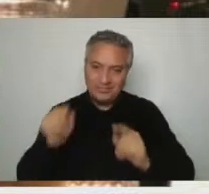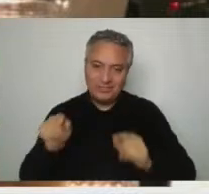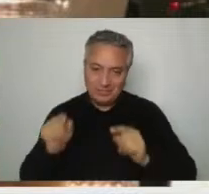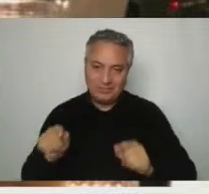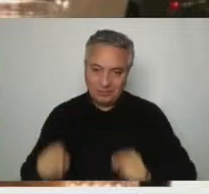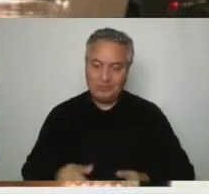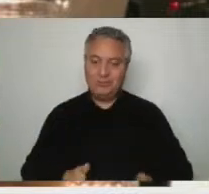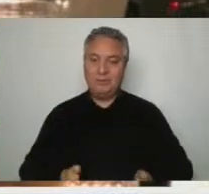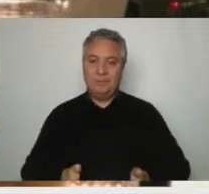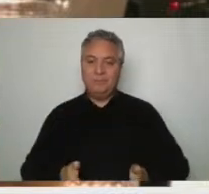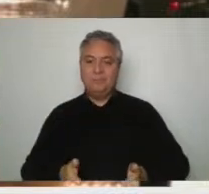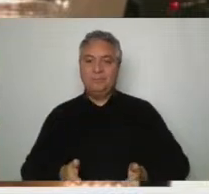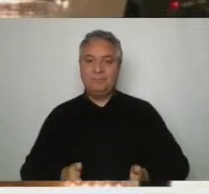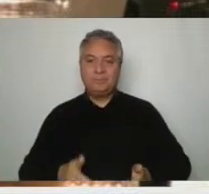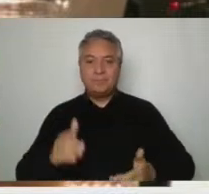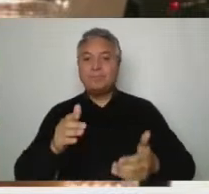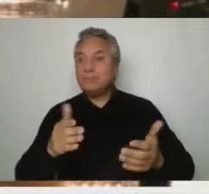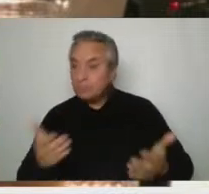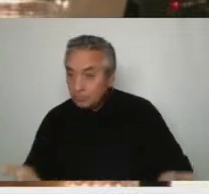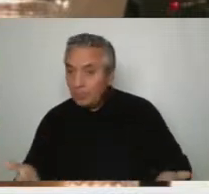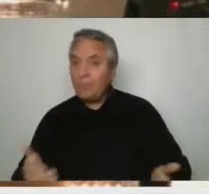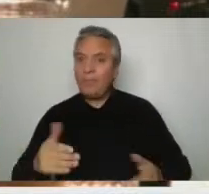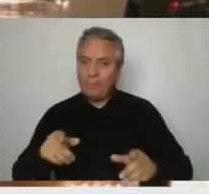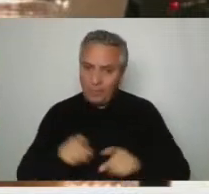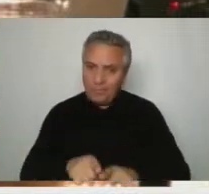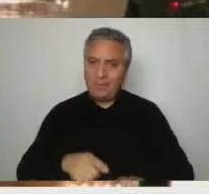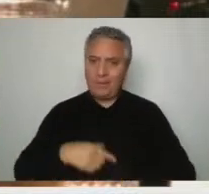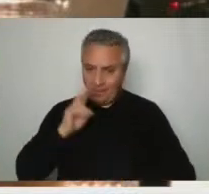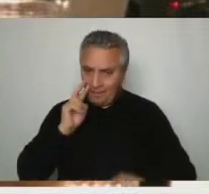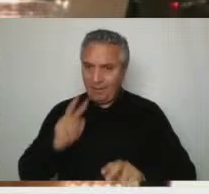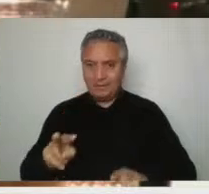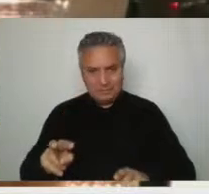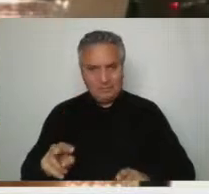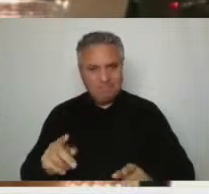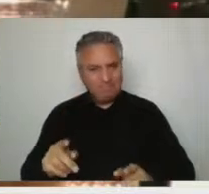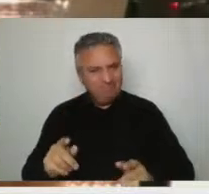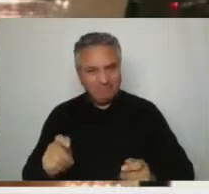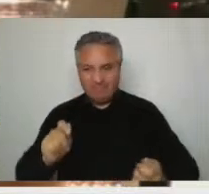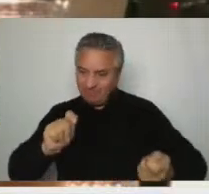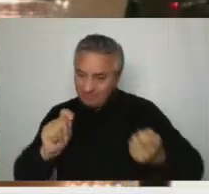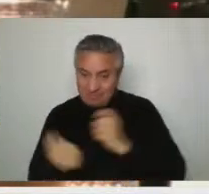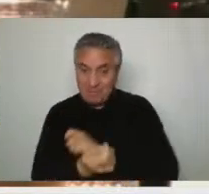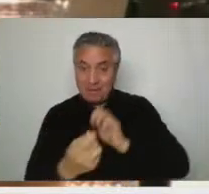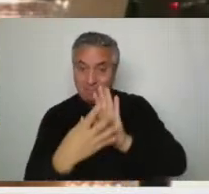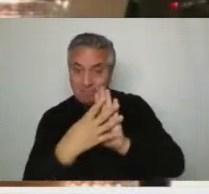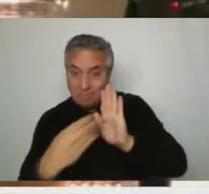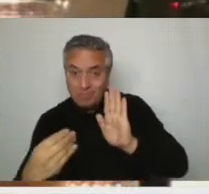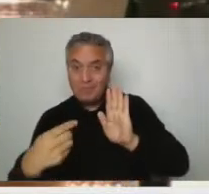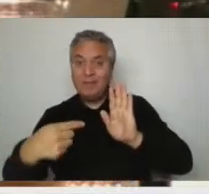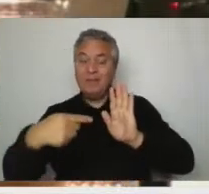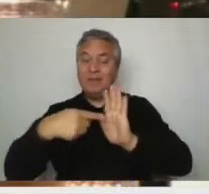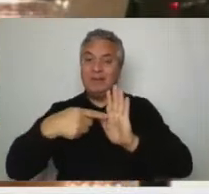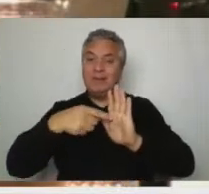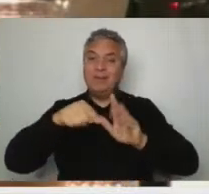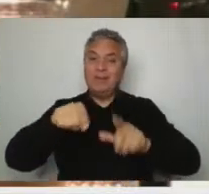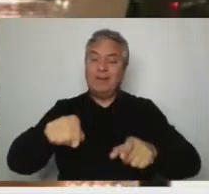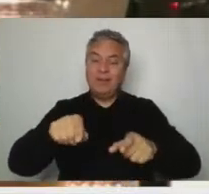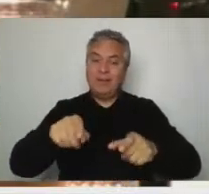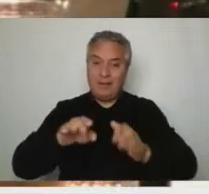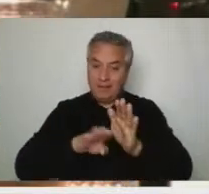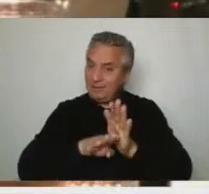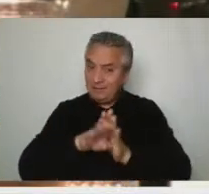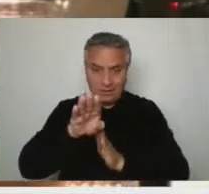are originated in the development model. It seems difficult to change the model of